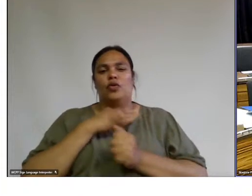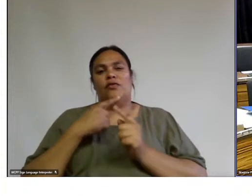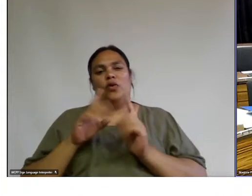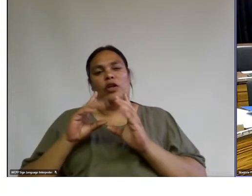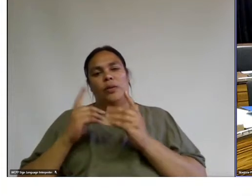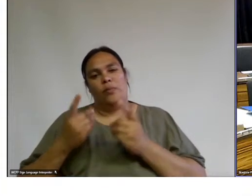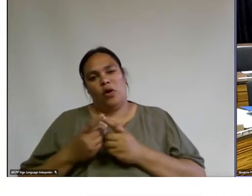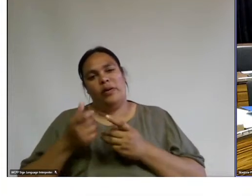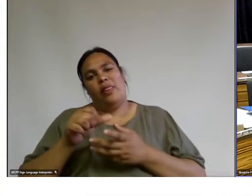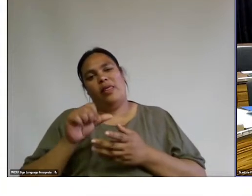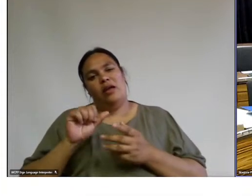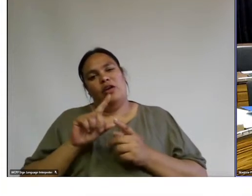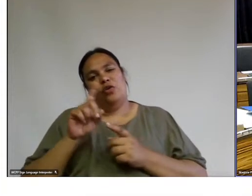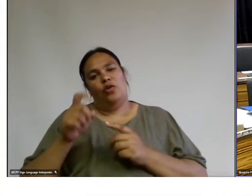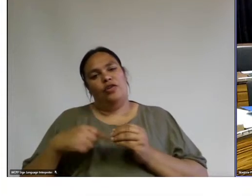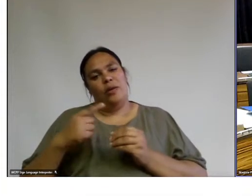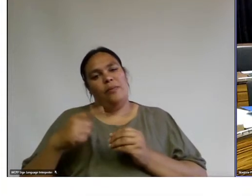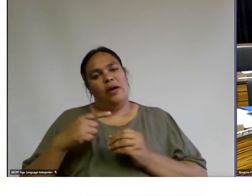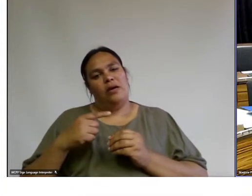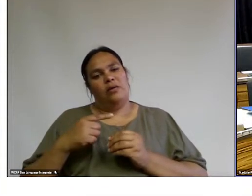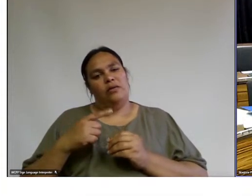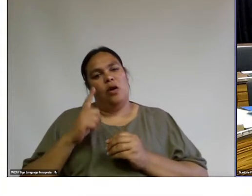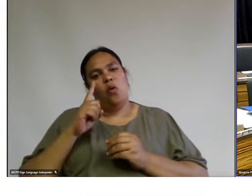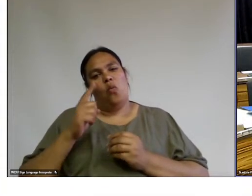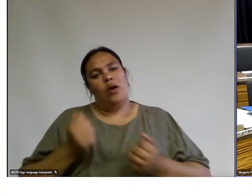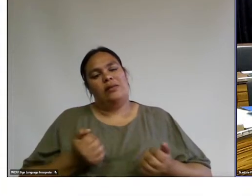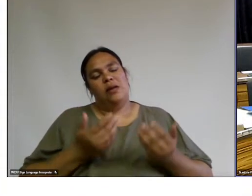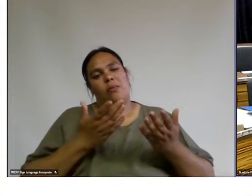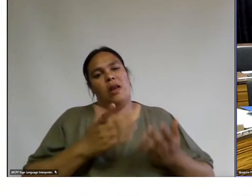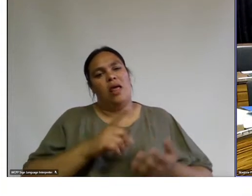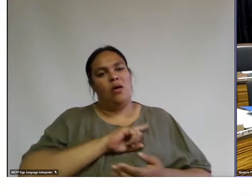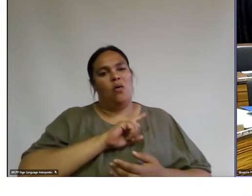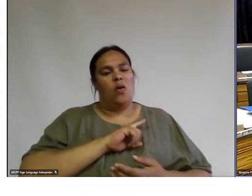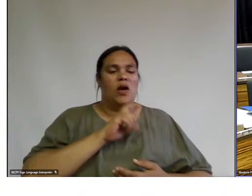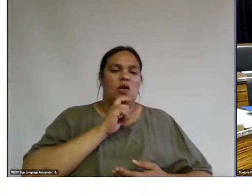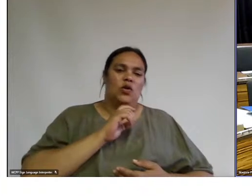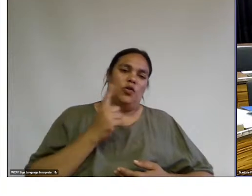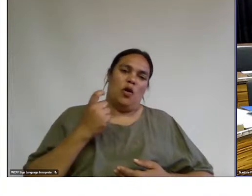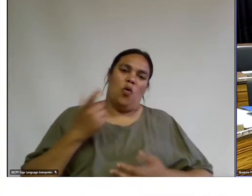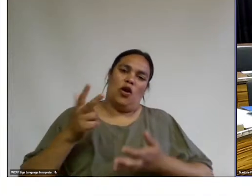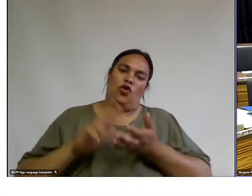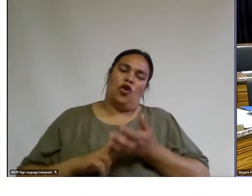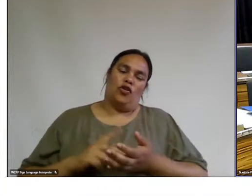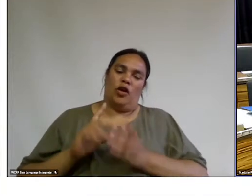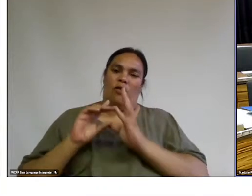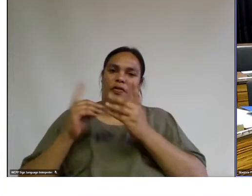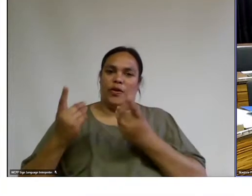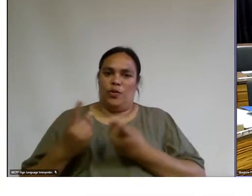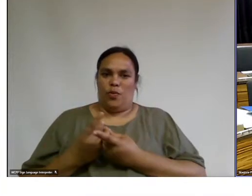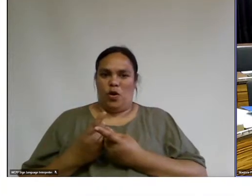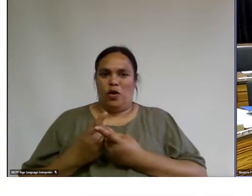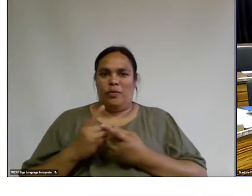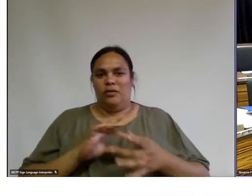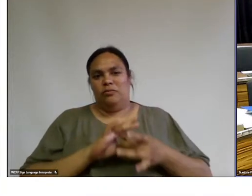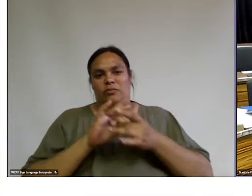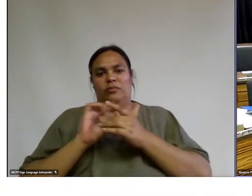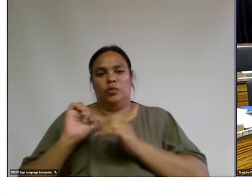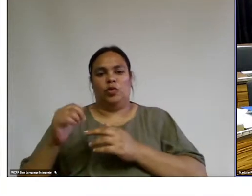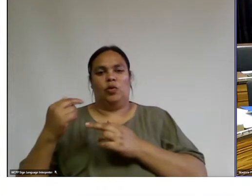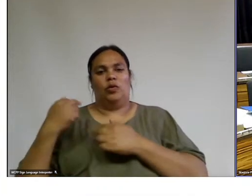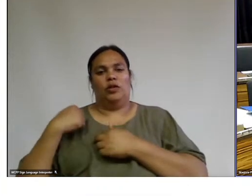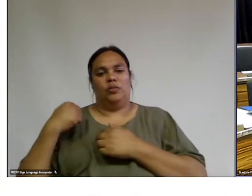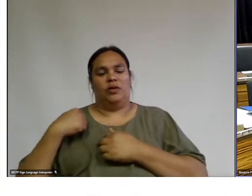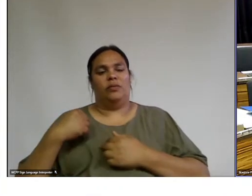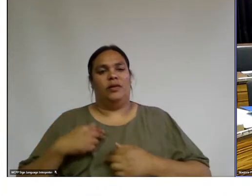then there's the question of the one supplier seems to have got many of the contracts of the department in relation to a response to